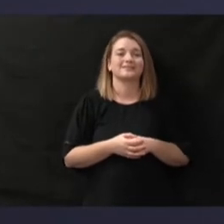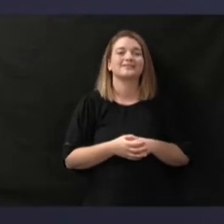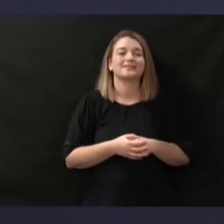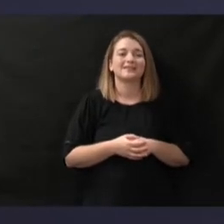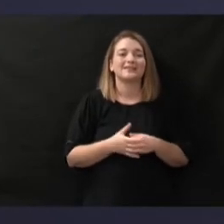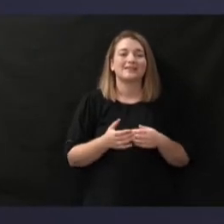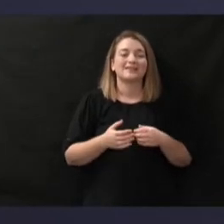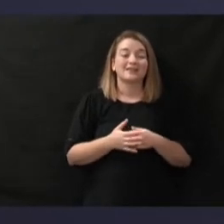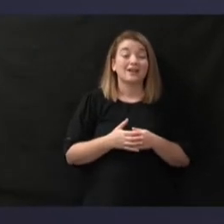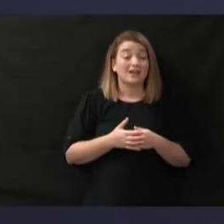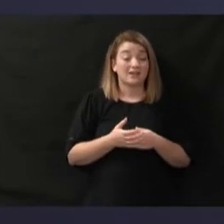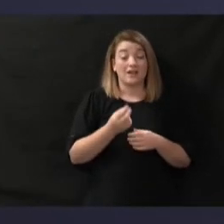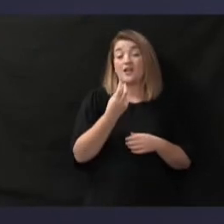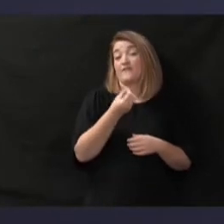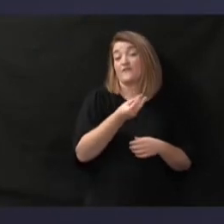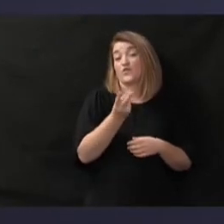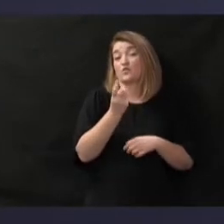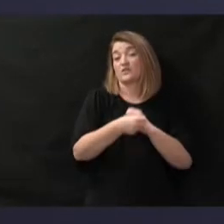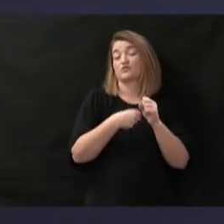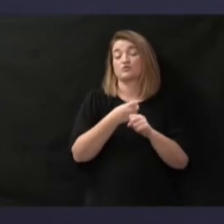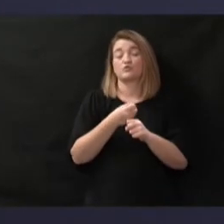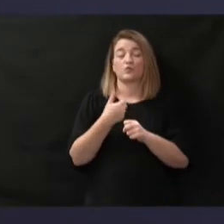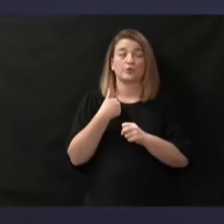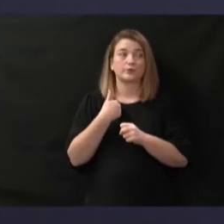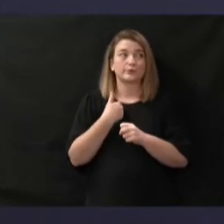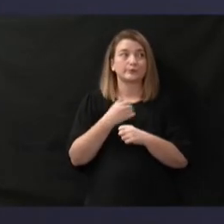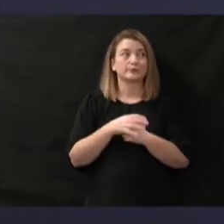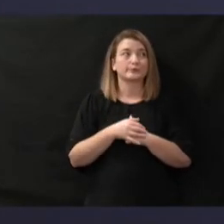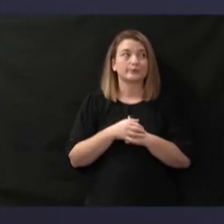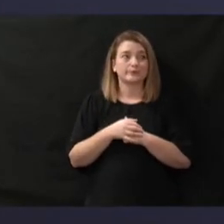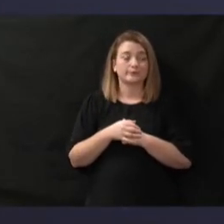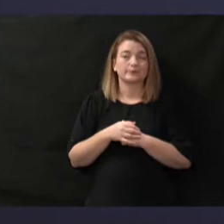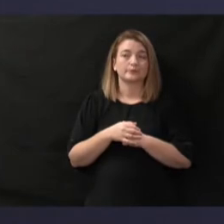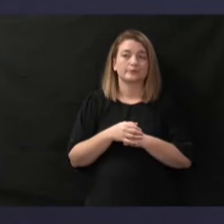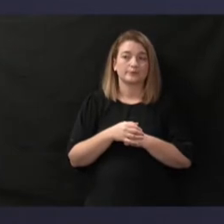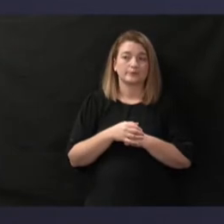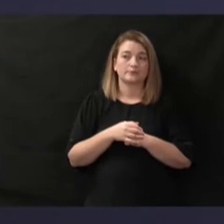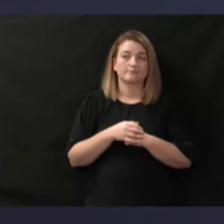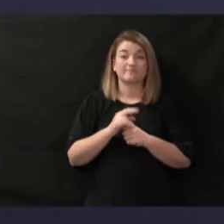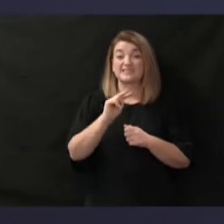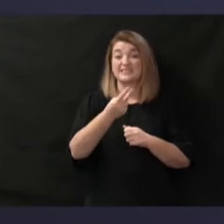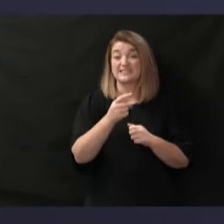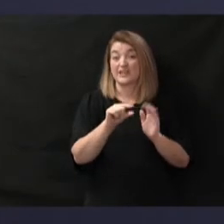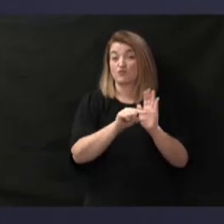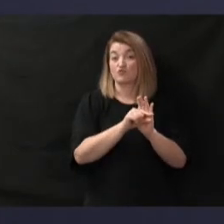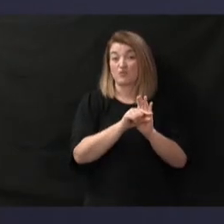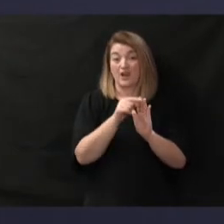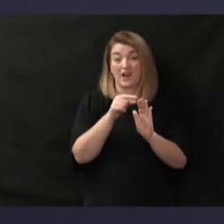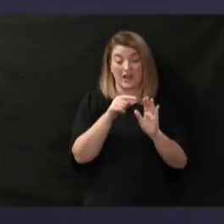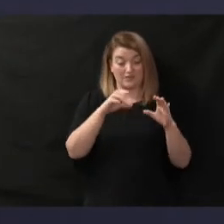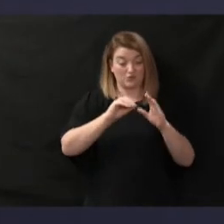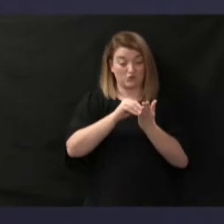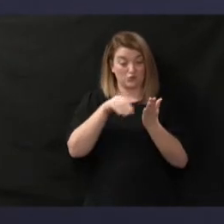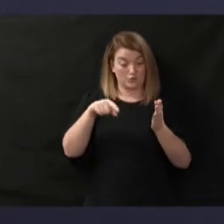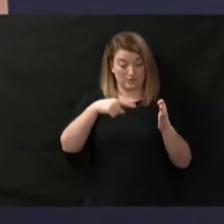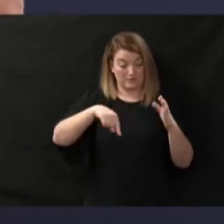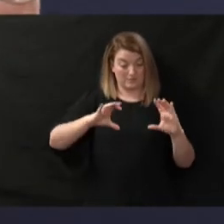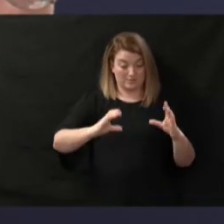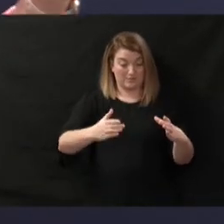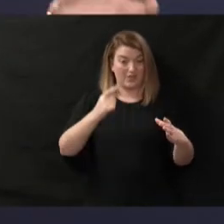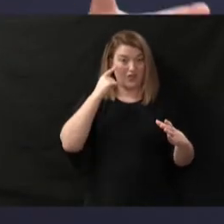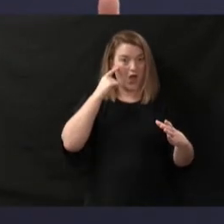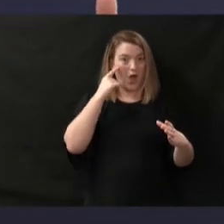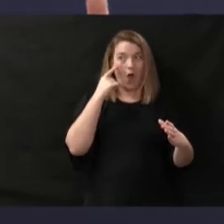A couple of years ago, our second grade thought it'd be a really great idea if they taught all